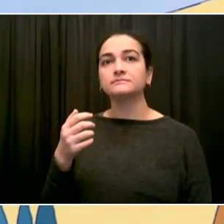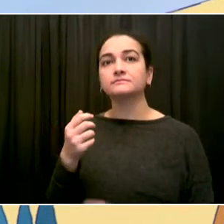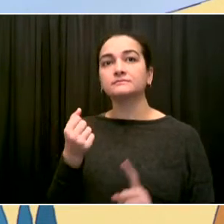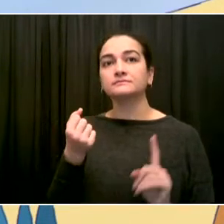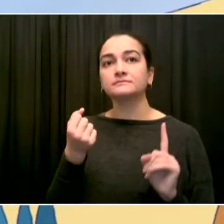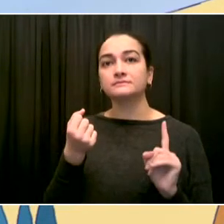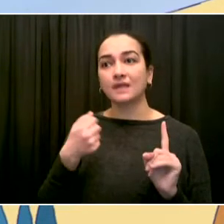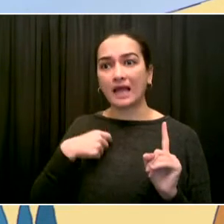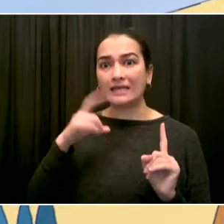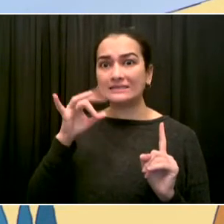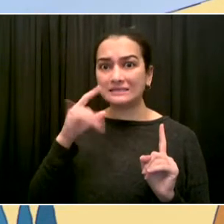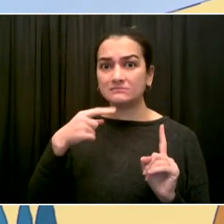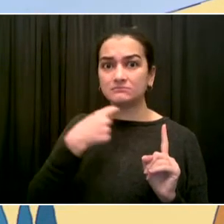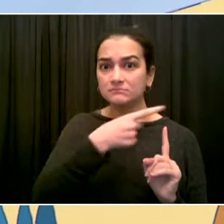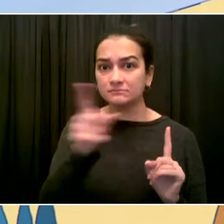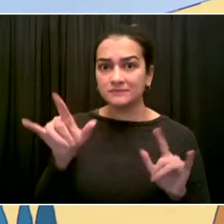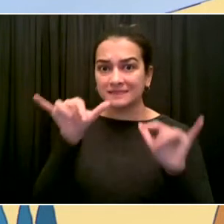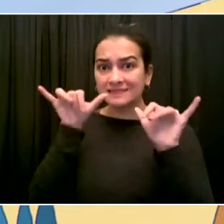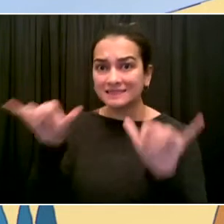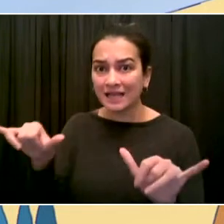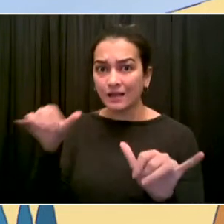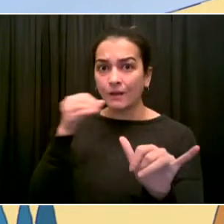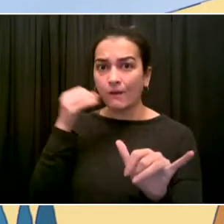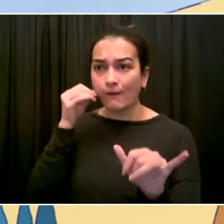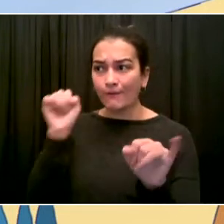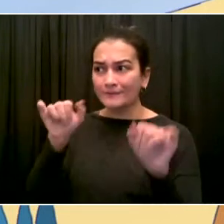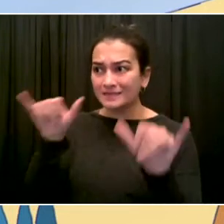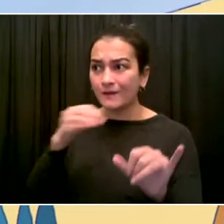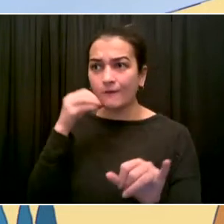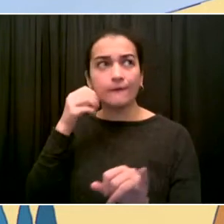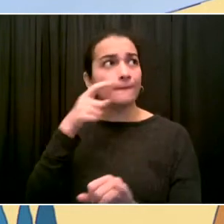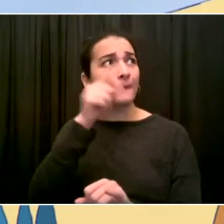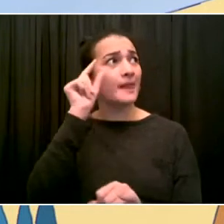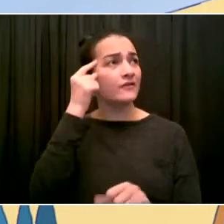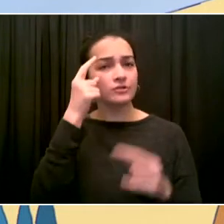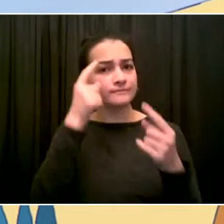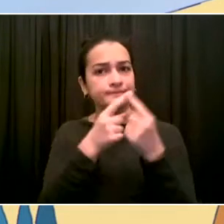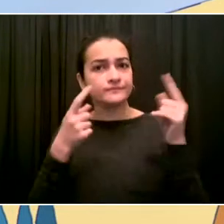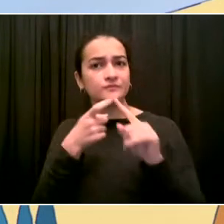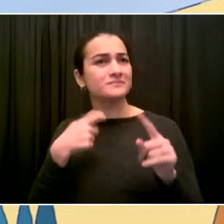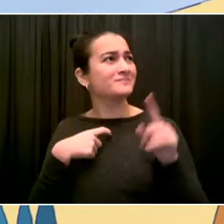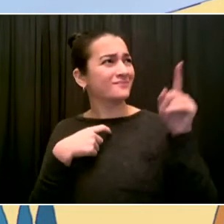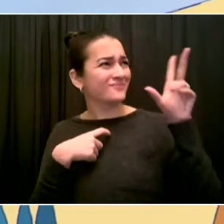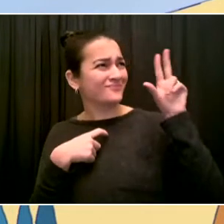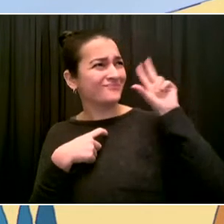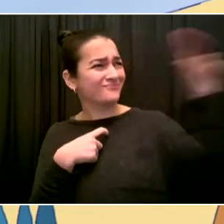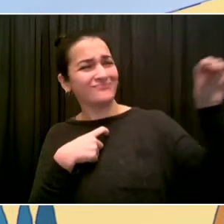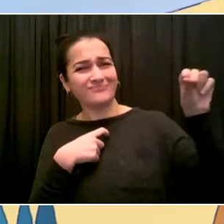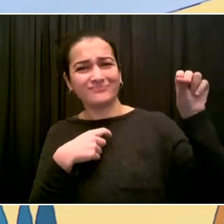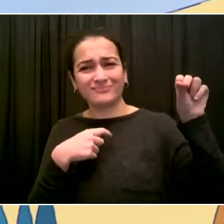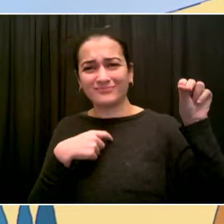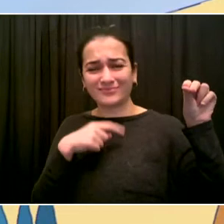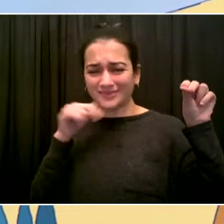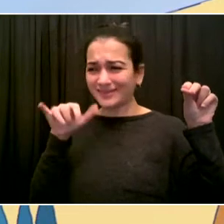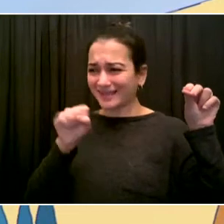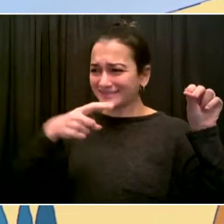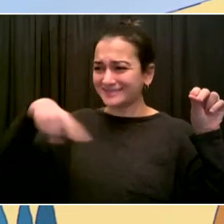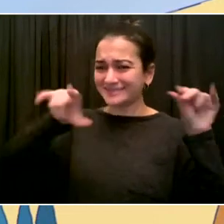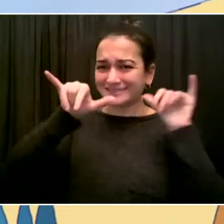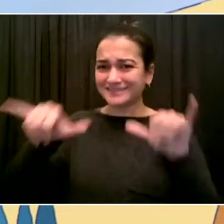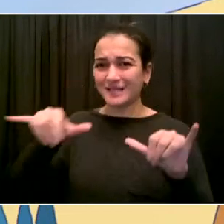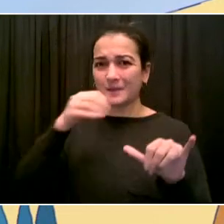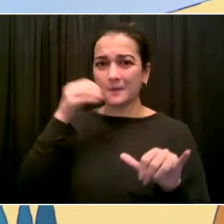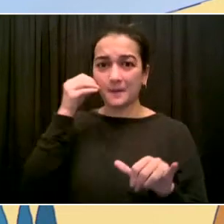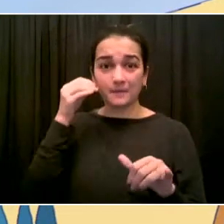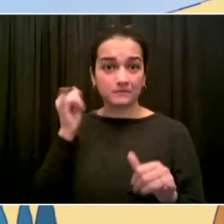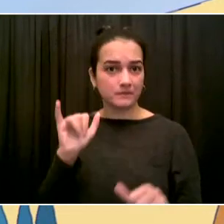There's plenty of times when I stood up to him. I stood up to him on freedom to vaccinate. That's the only reason we were able to vaccinate seniors and first responders as quickly as we